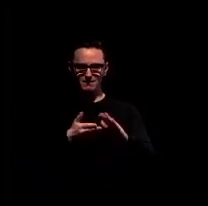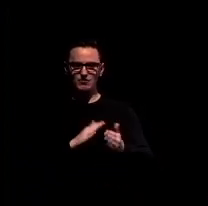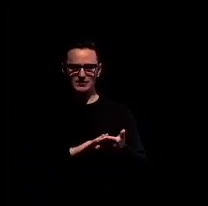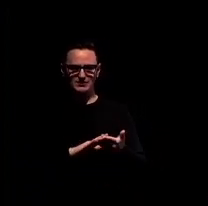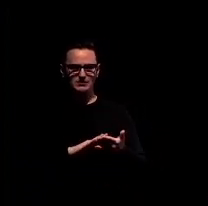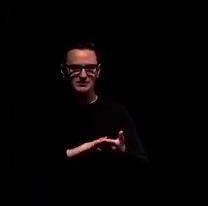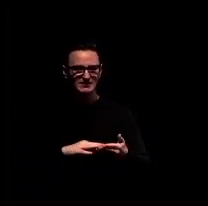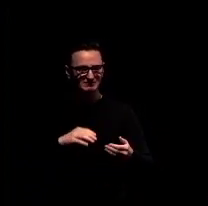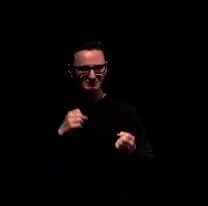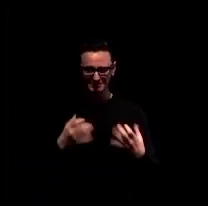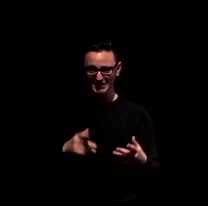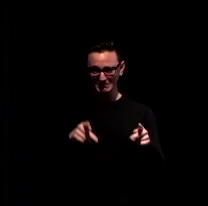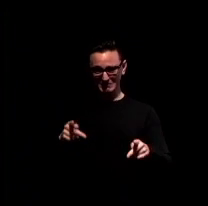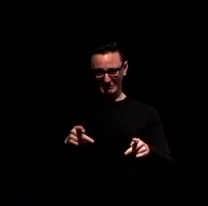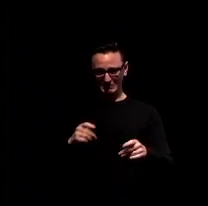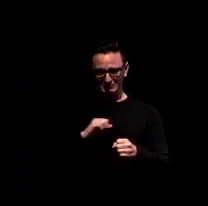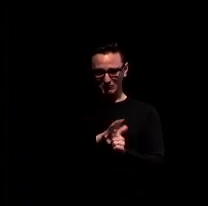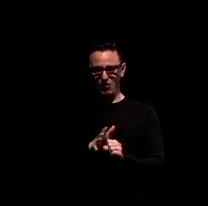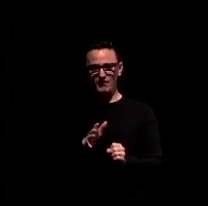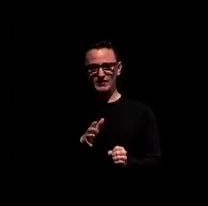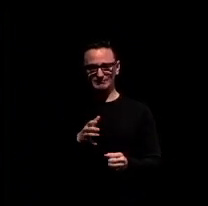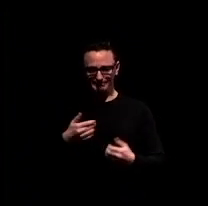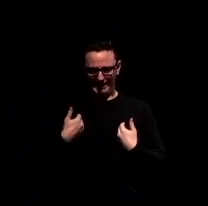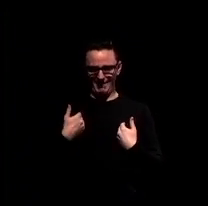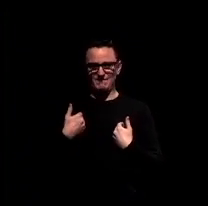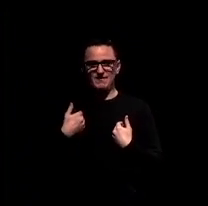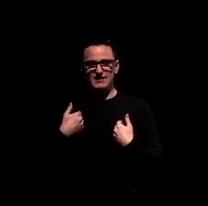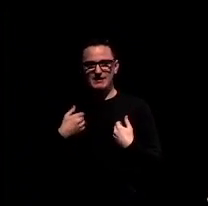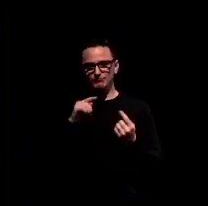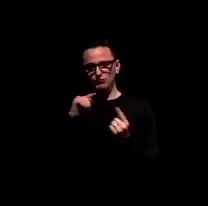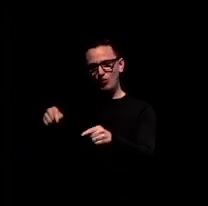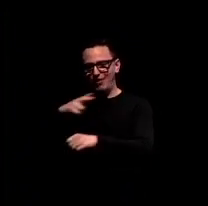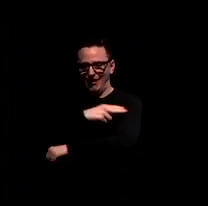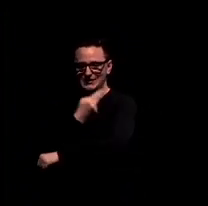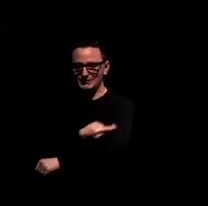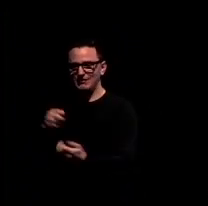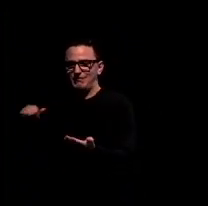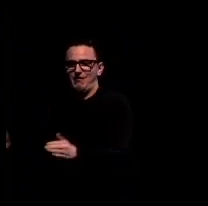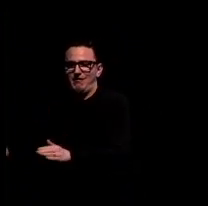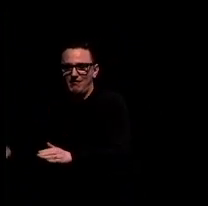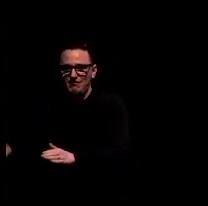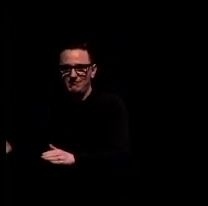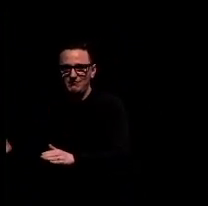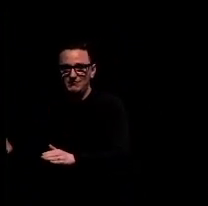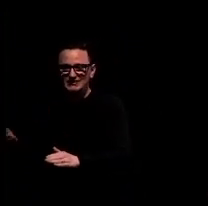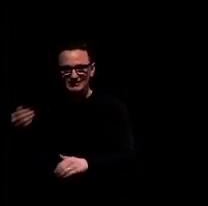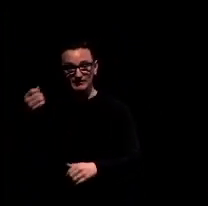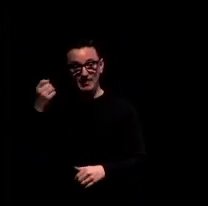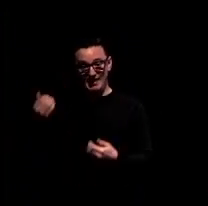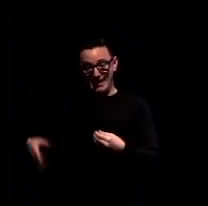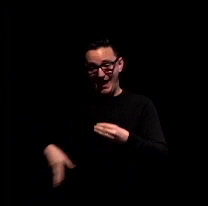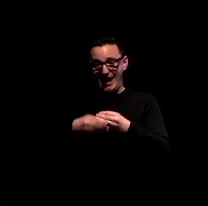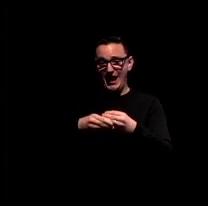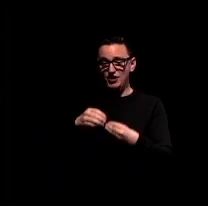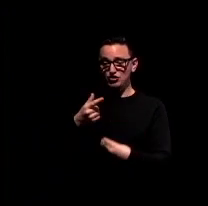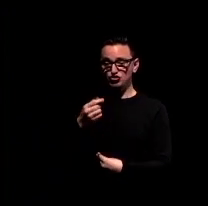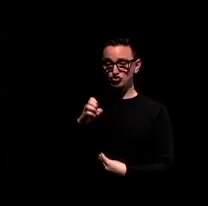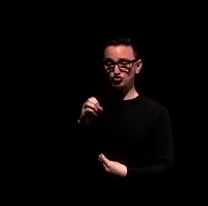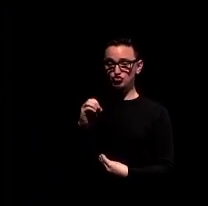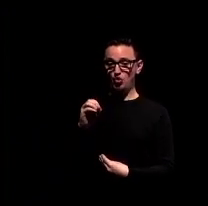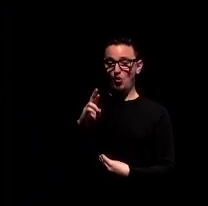be hospitalized for COVID, and die from COVID. And so there were a lot of deaths in the community. You add on George Floyd's murder and all of